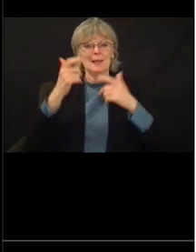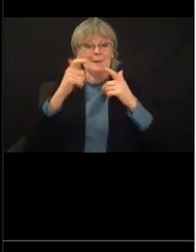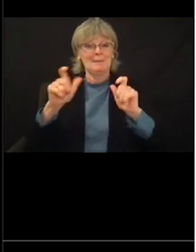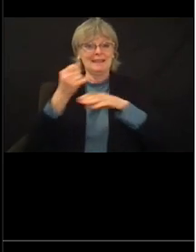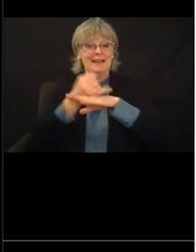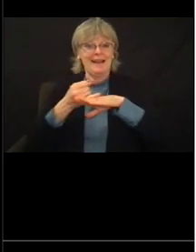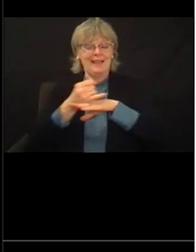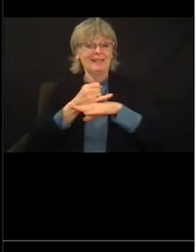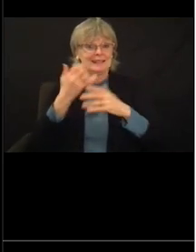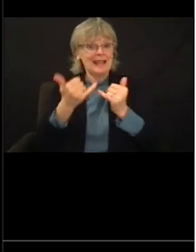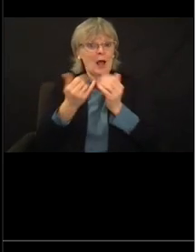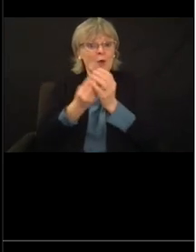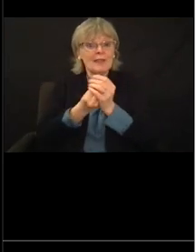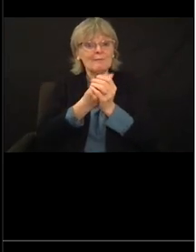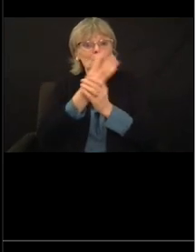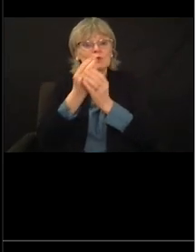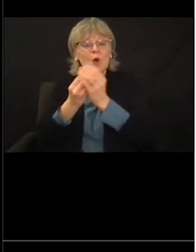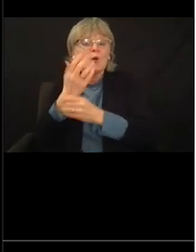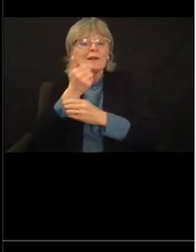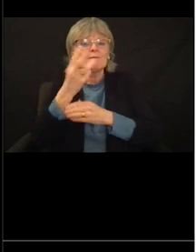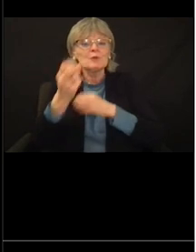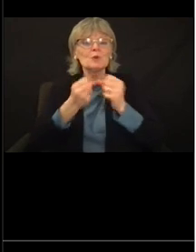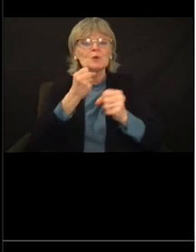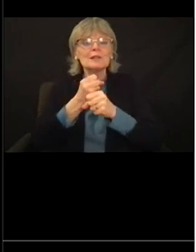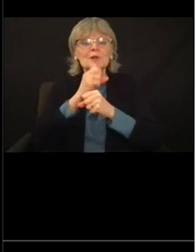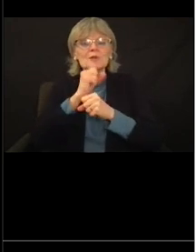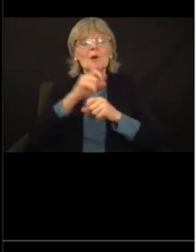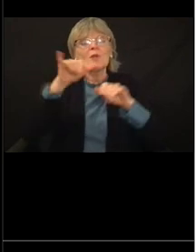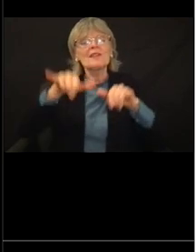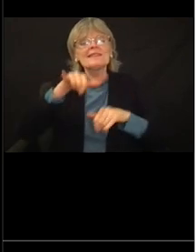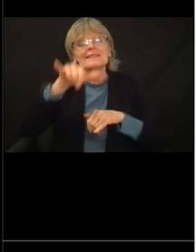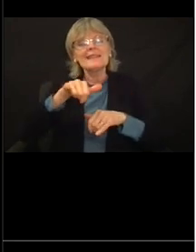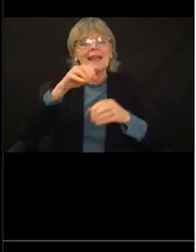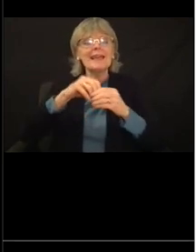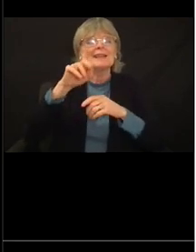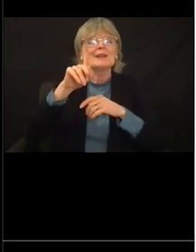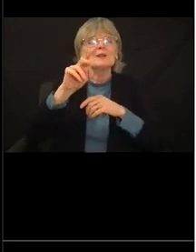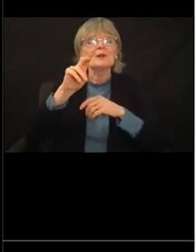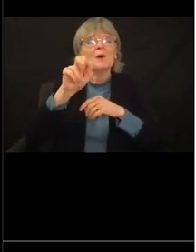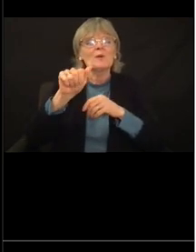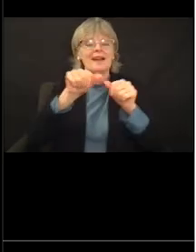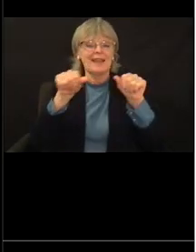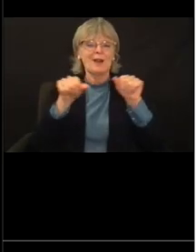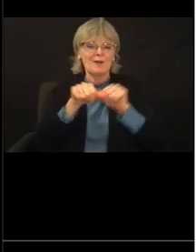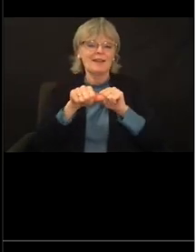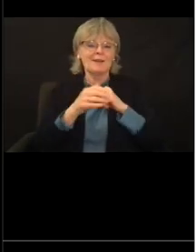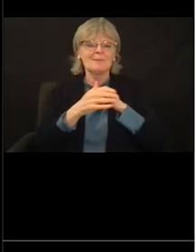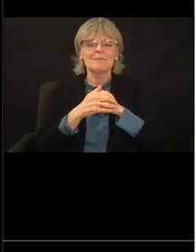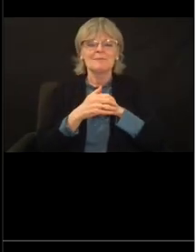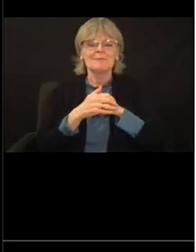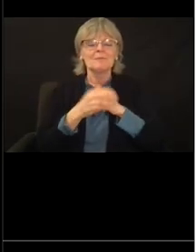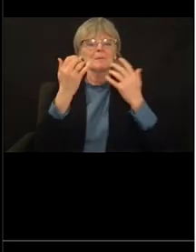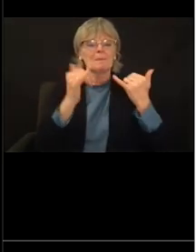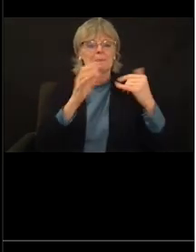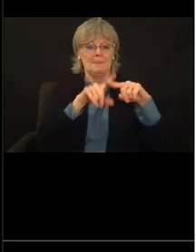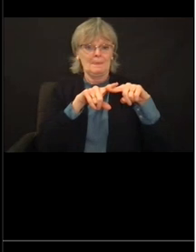grown. They're a few years old, and they stick around the Kona area, and they're seen quite often. So I want to pause